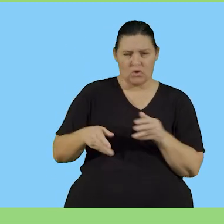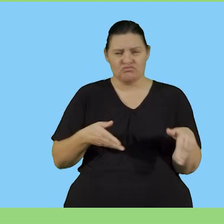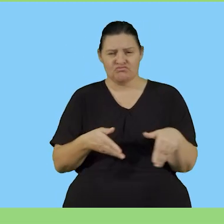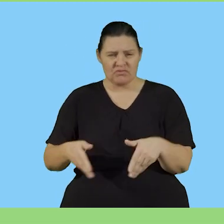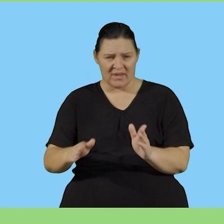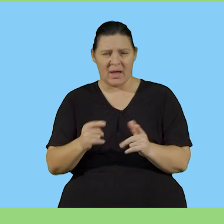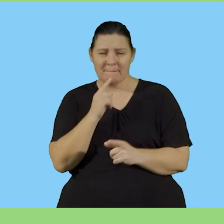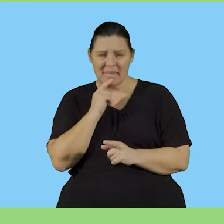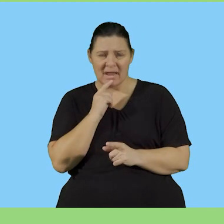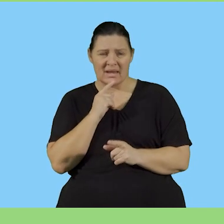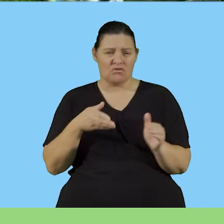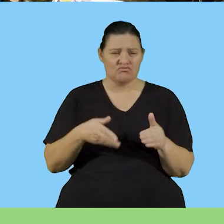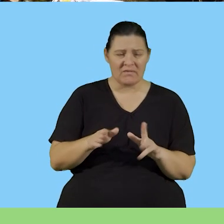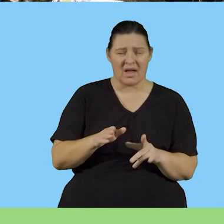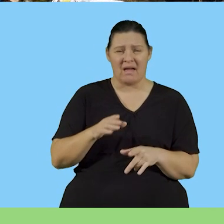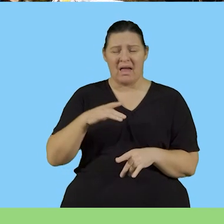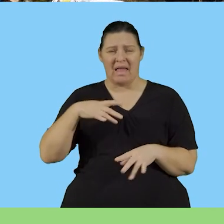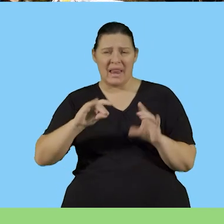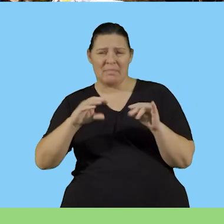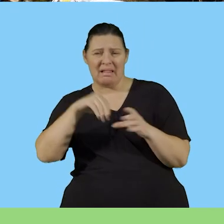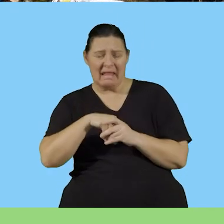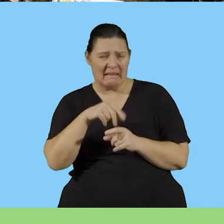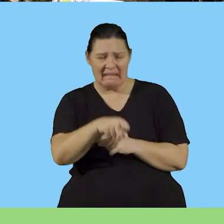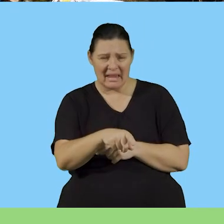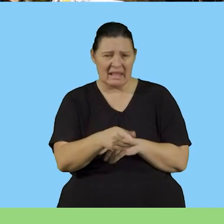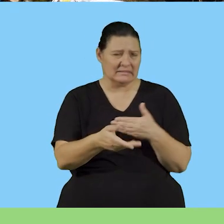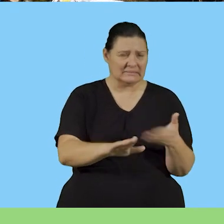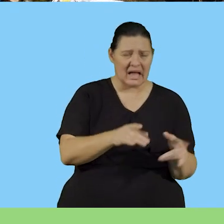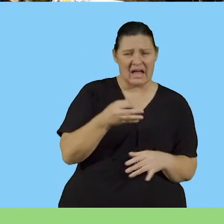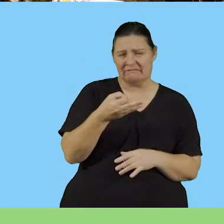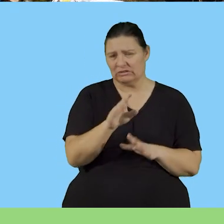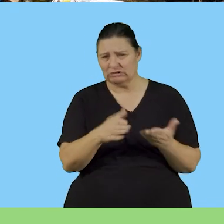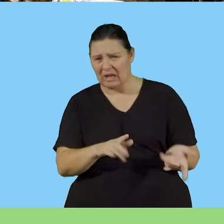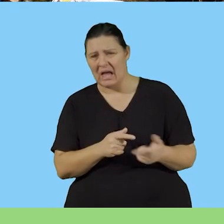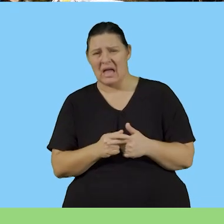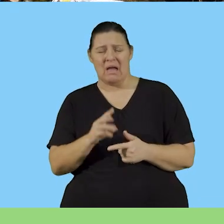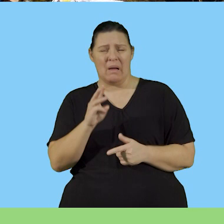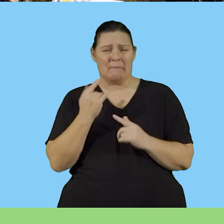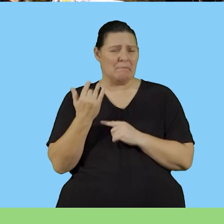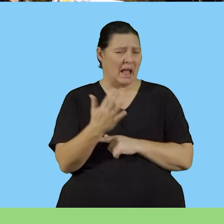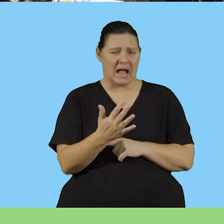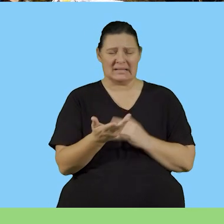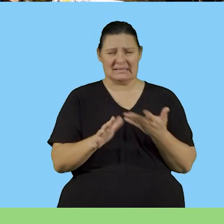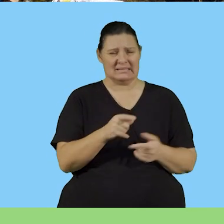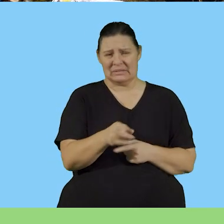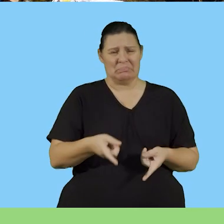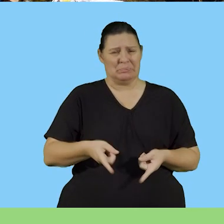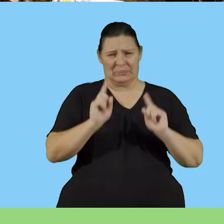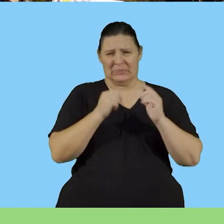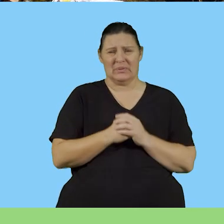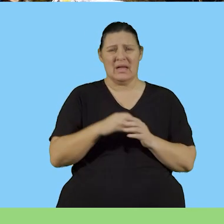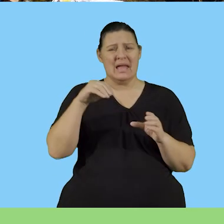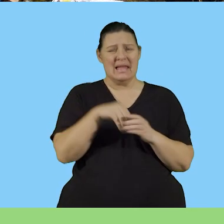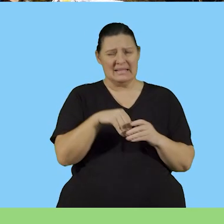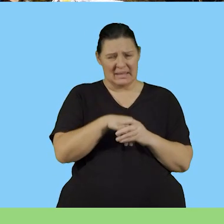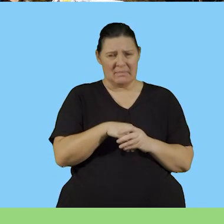and plants. So let us look at a nice example here. As you can see, we have water, and we all know that inside